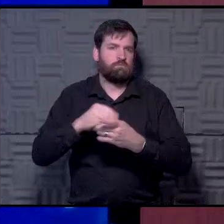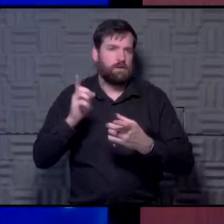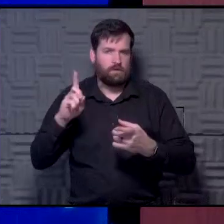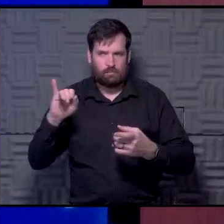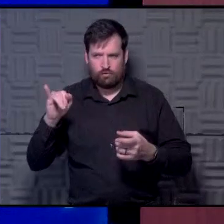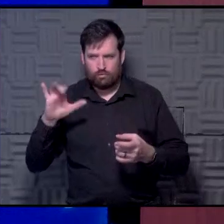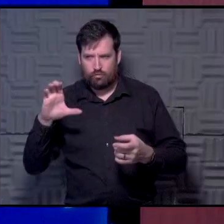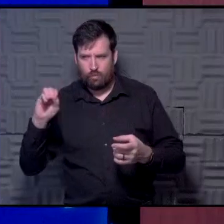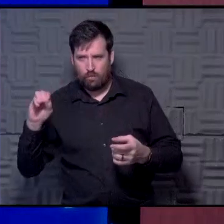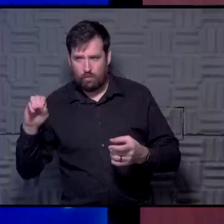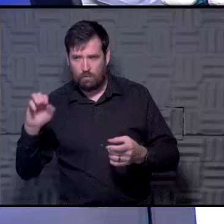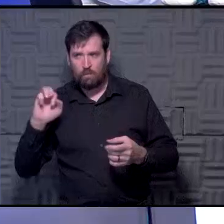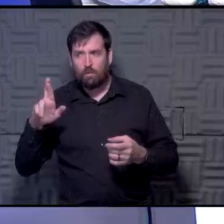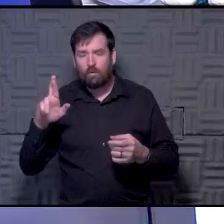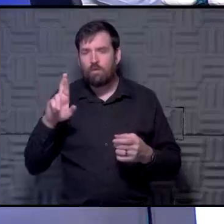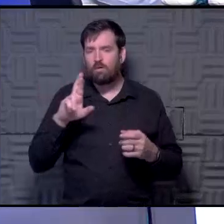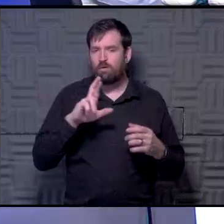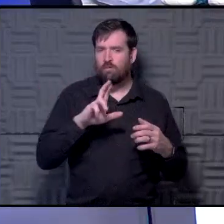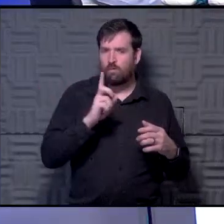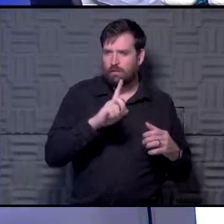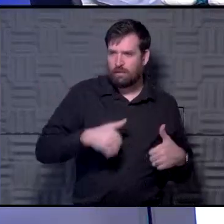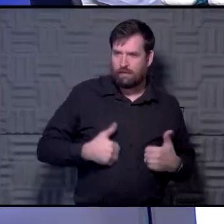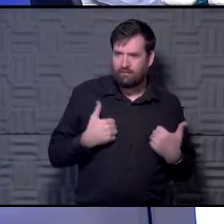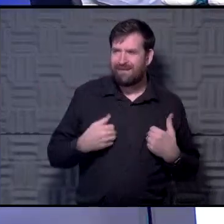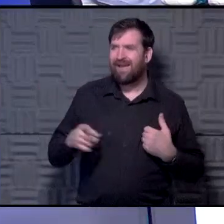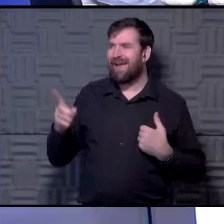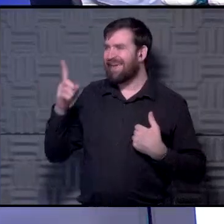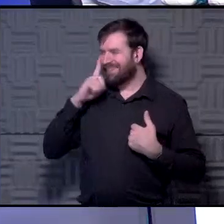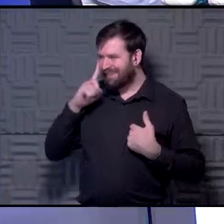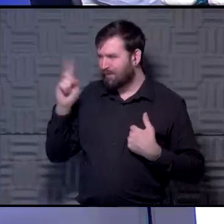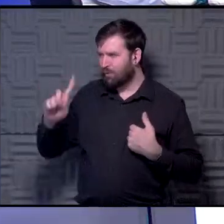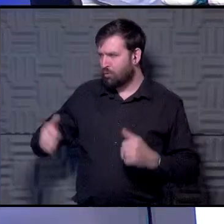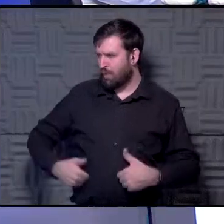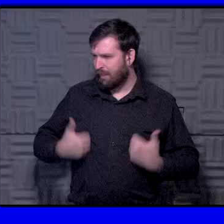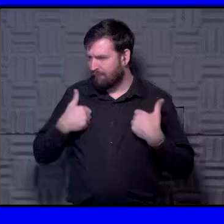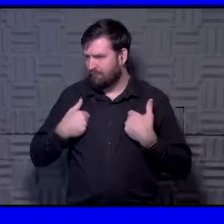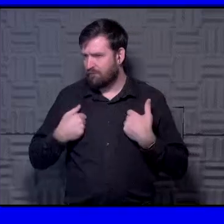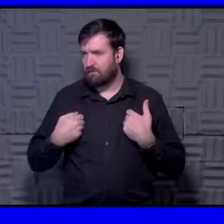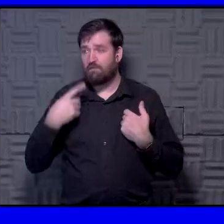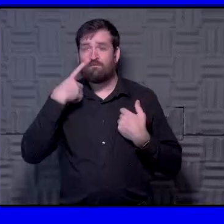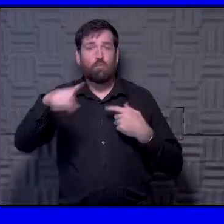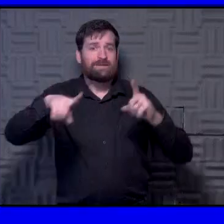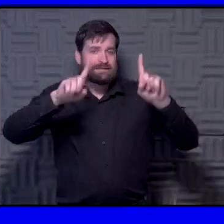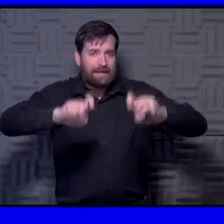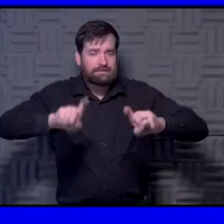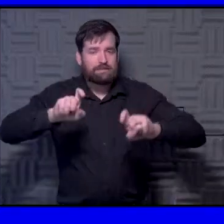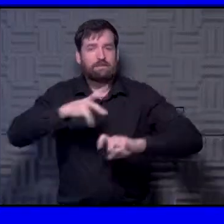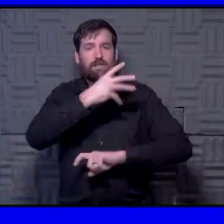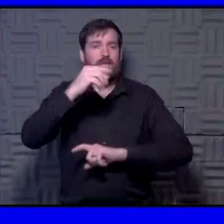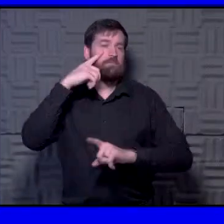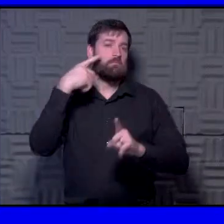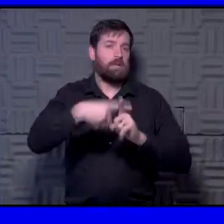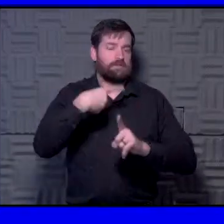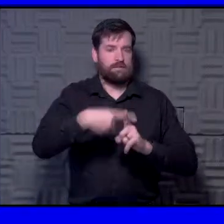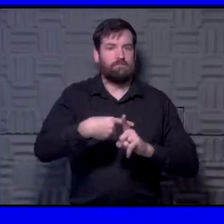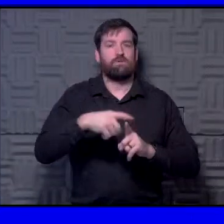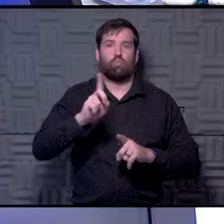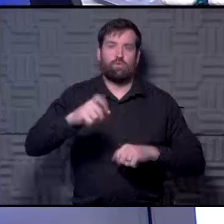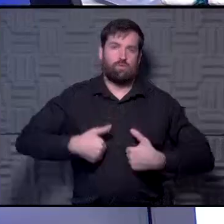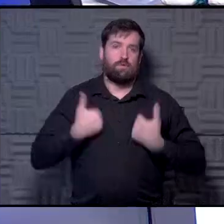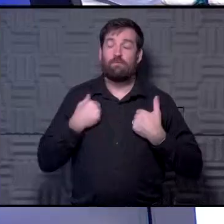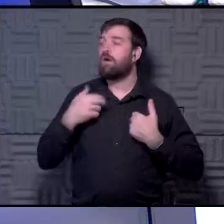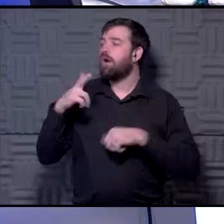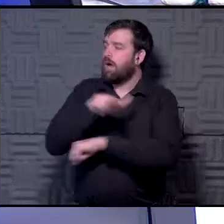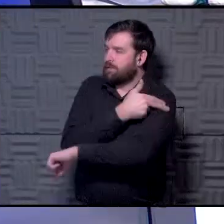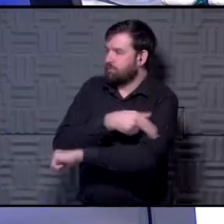where they live? You bet, Hawk. I thought it was the county of residence. We know that for testing and positivity, it's county of residence. So. Yeah, the hospitals